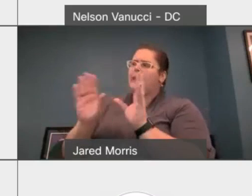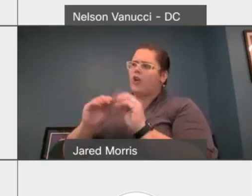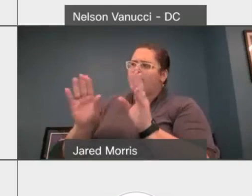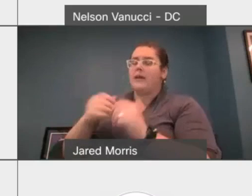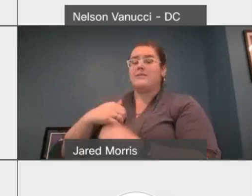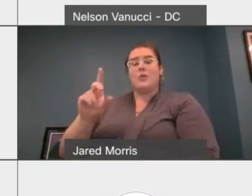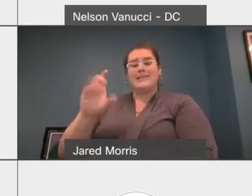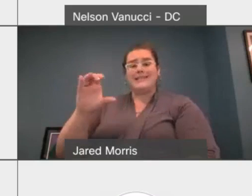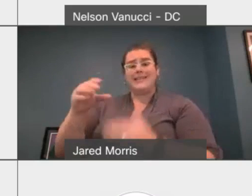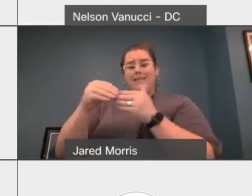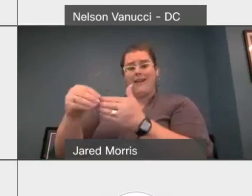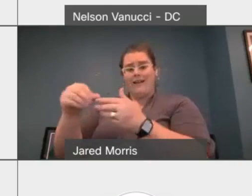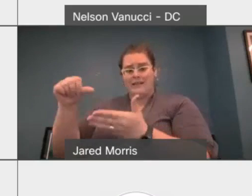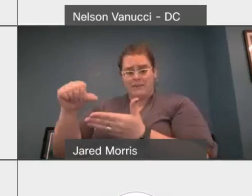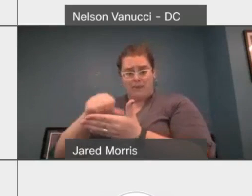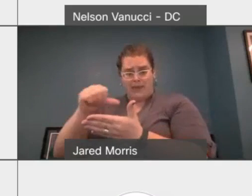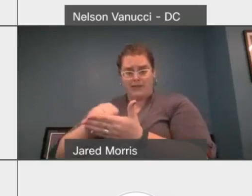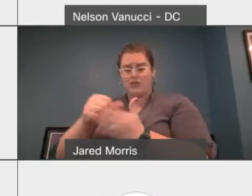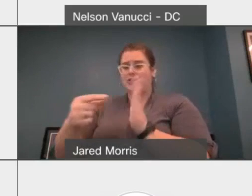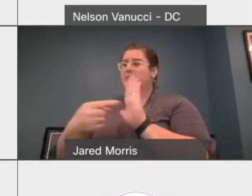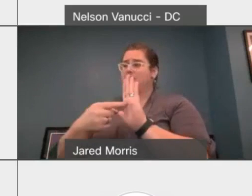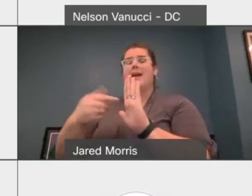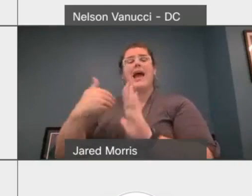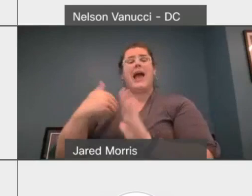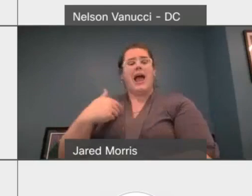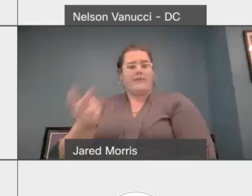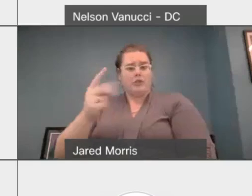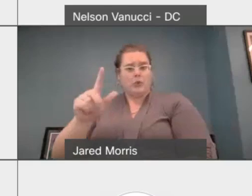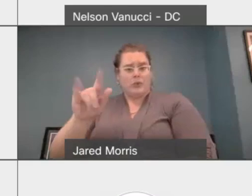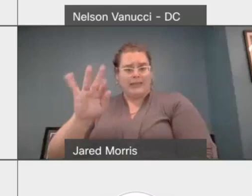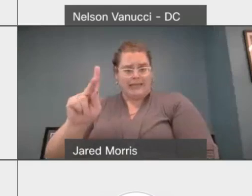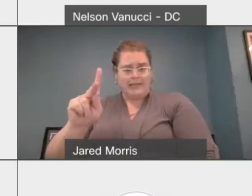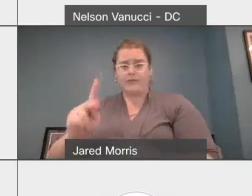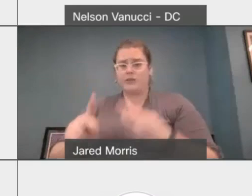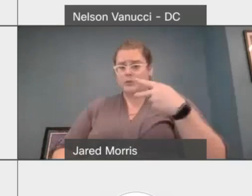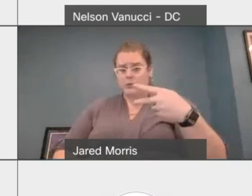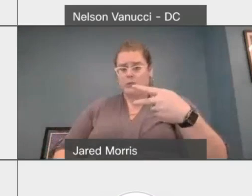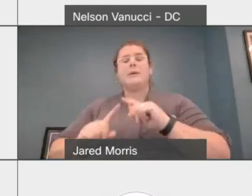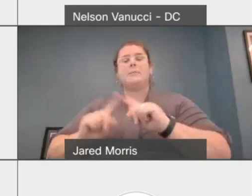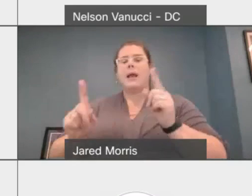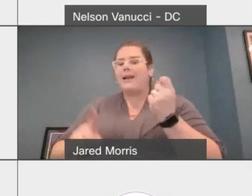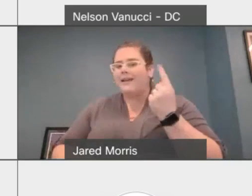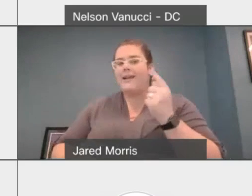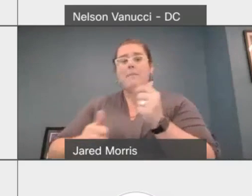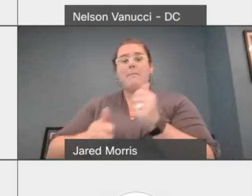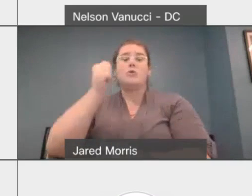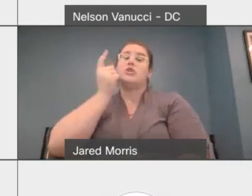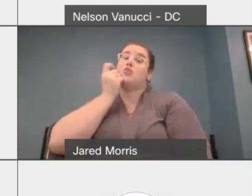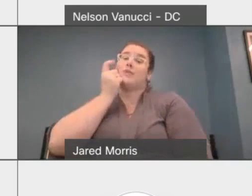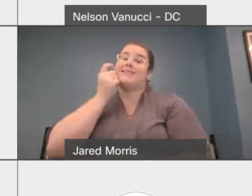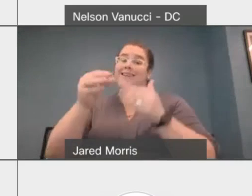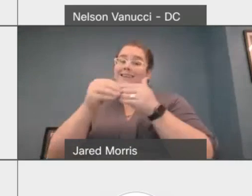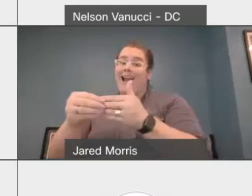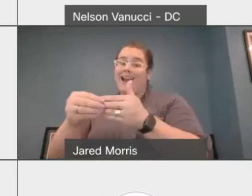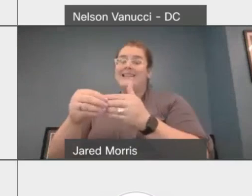page, unfortunately there are 2 links, but please, the most updated guidance is the one that's labeled